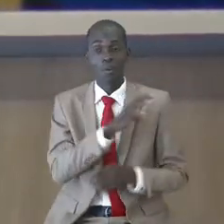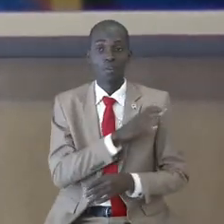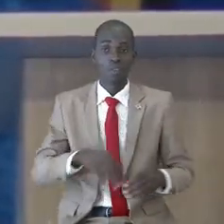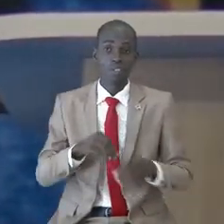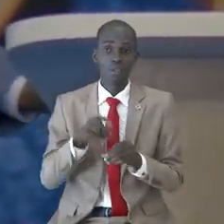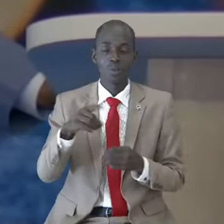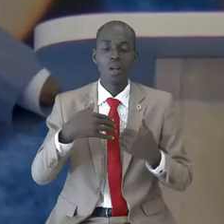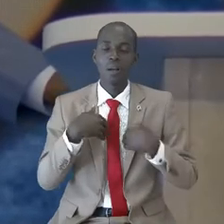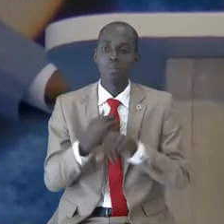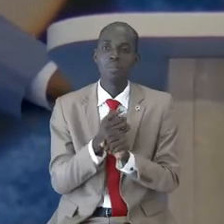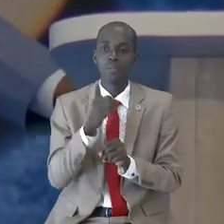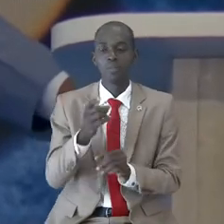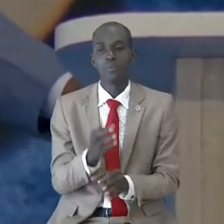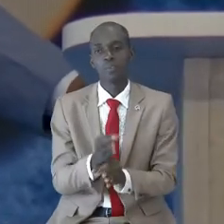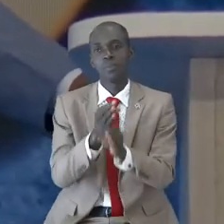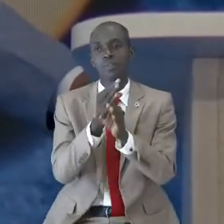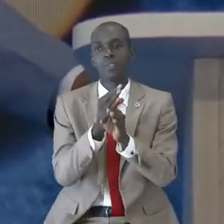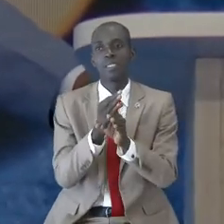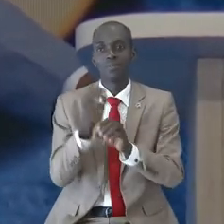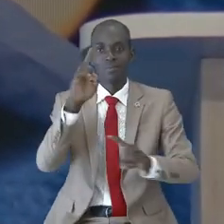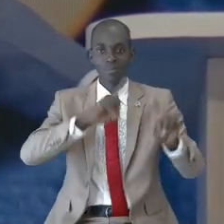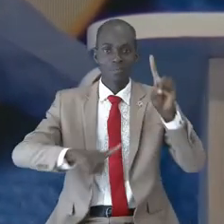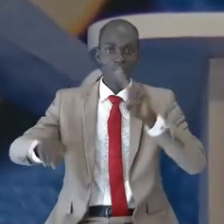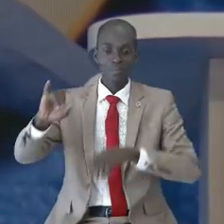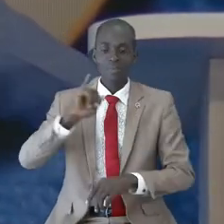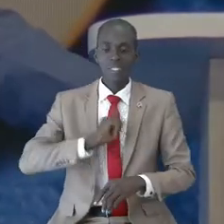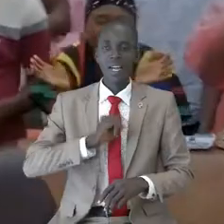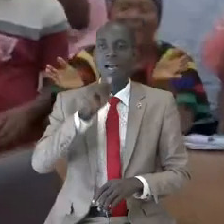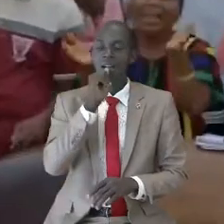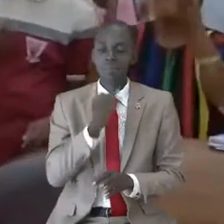you faithful. Say, I am faithful.